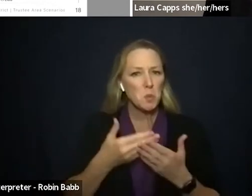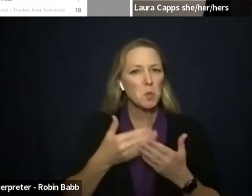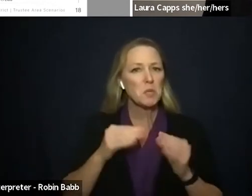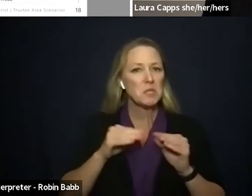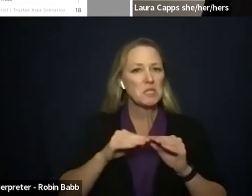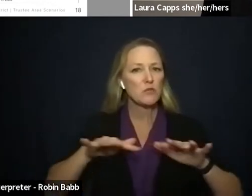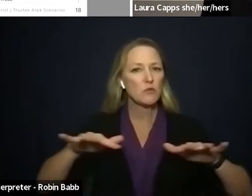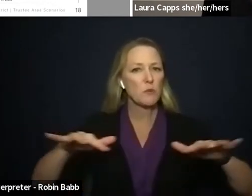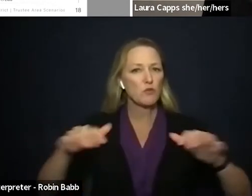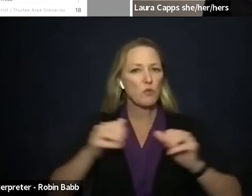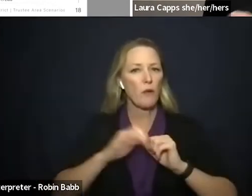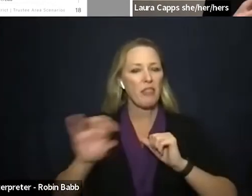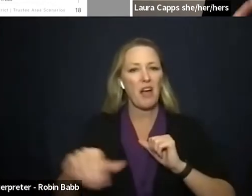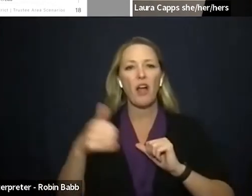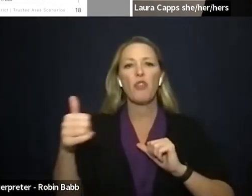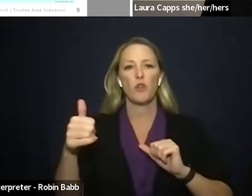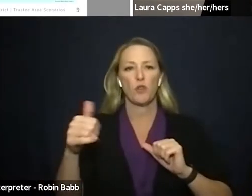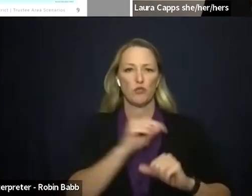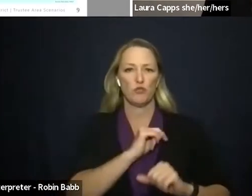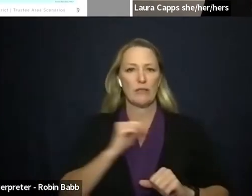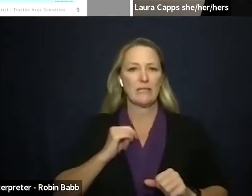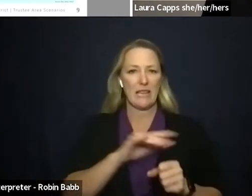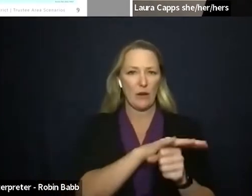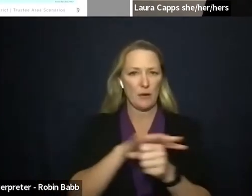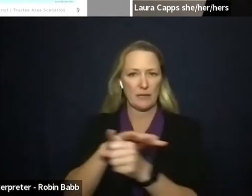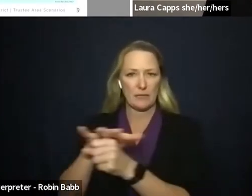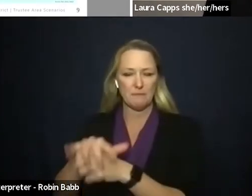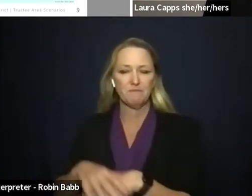areas next slide please